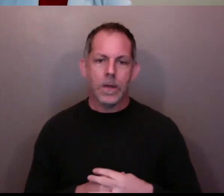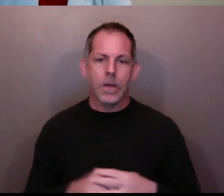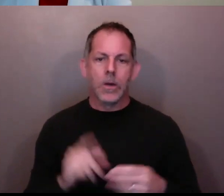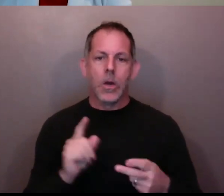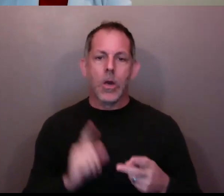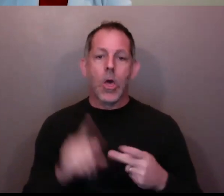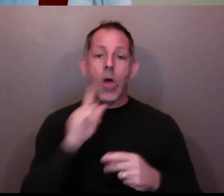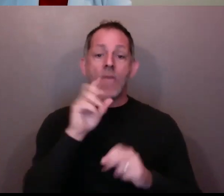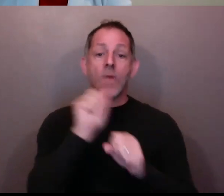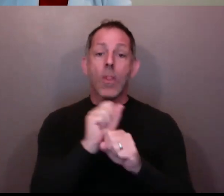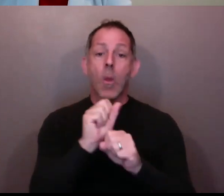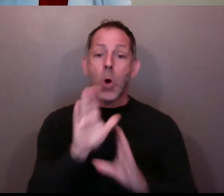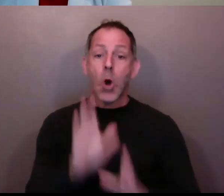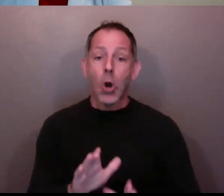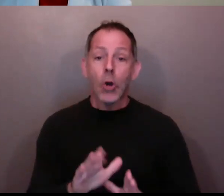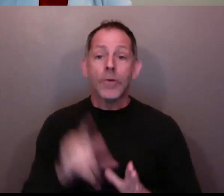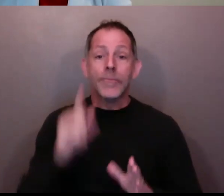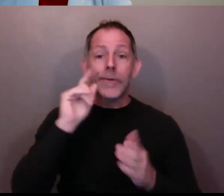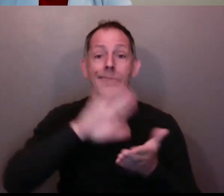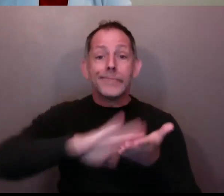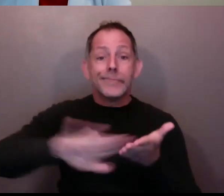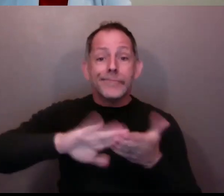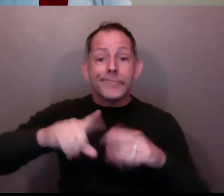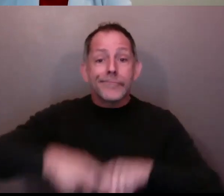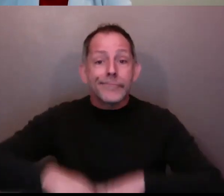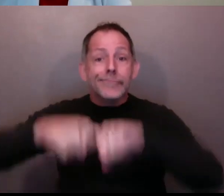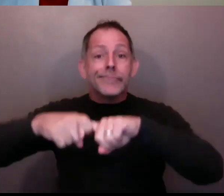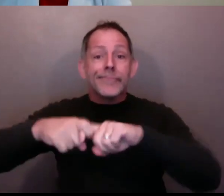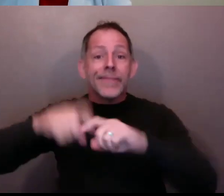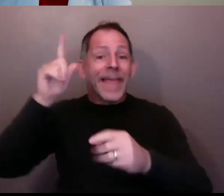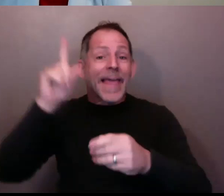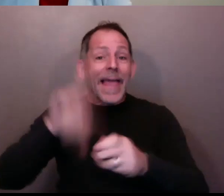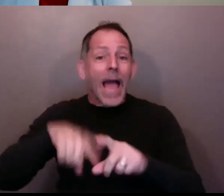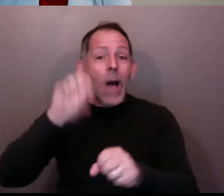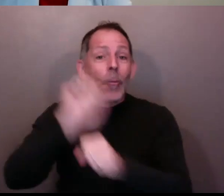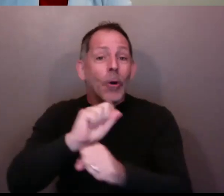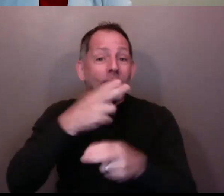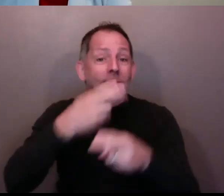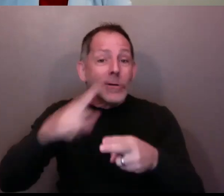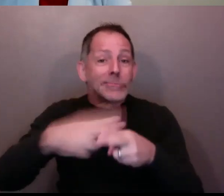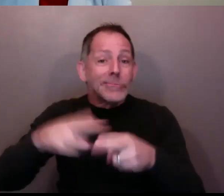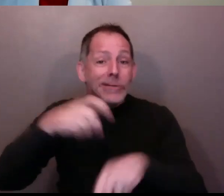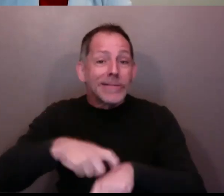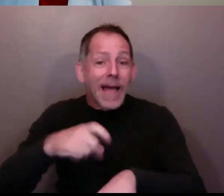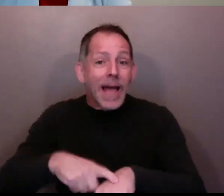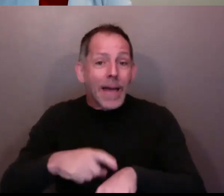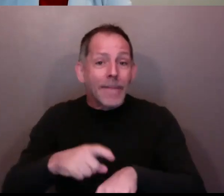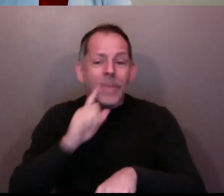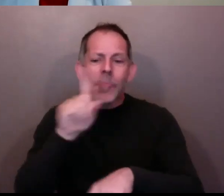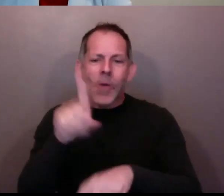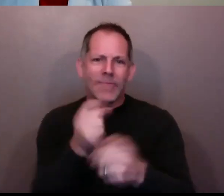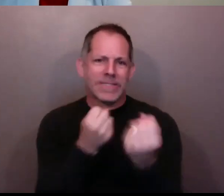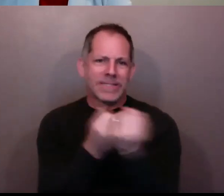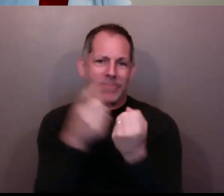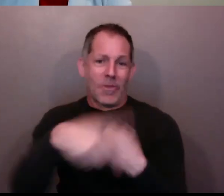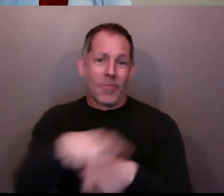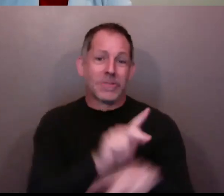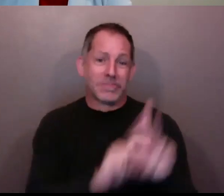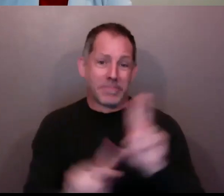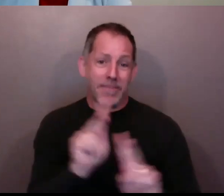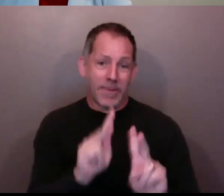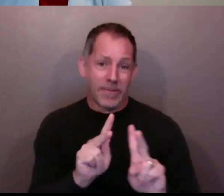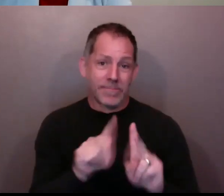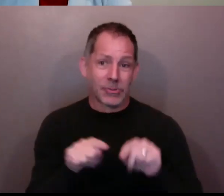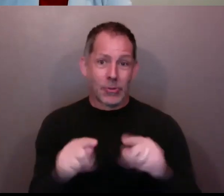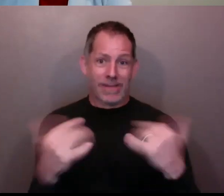pandemic. I've set up an Office of Economic Recovery and Resiliency, and we're working on making sure that we're ready and doing everything we